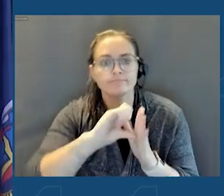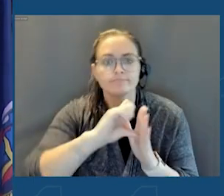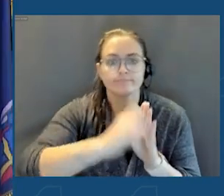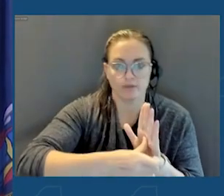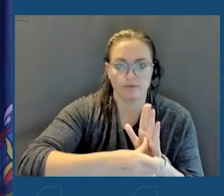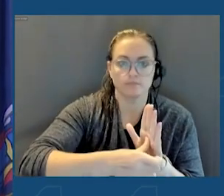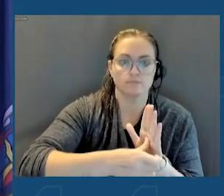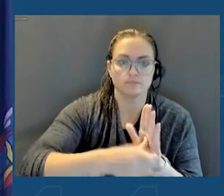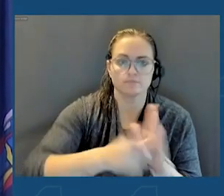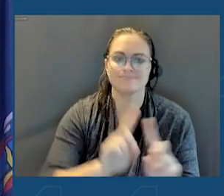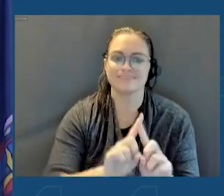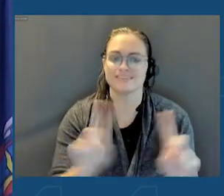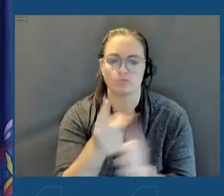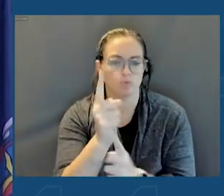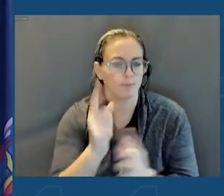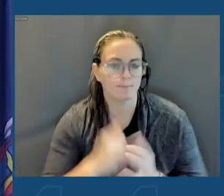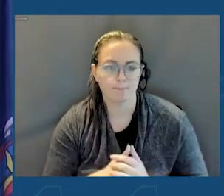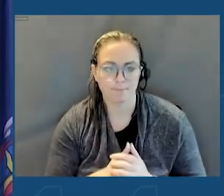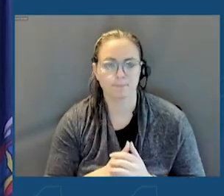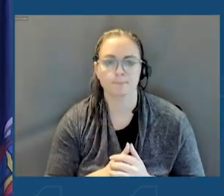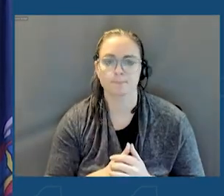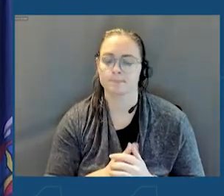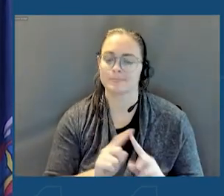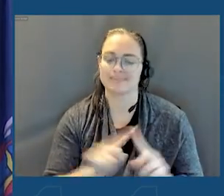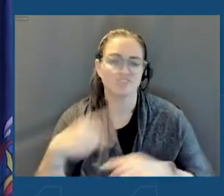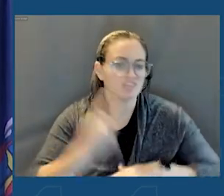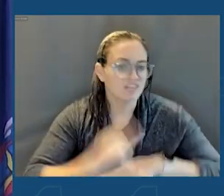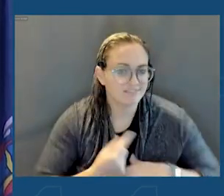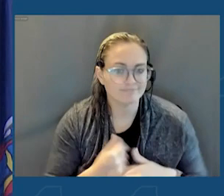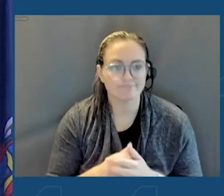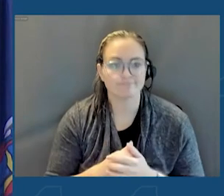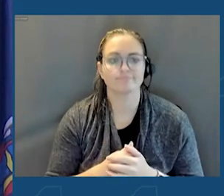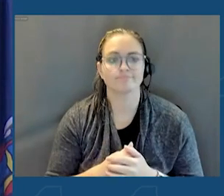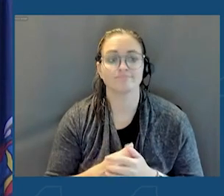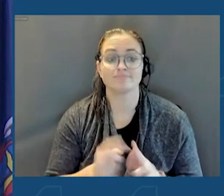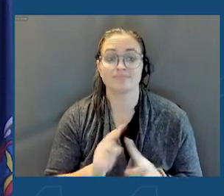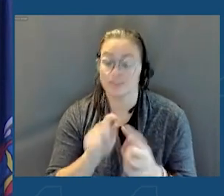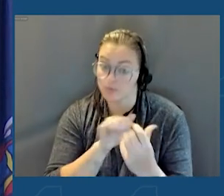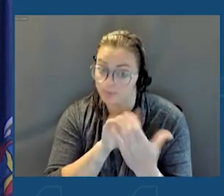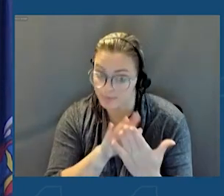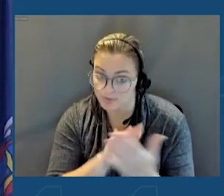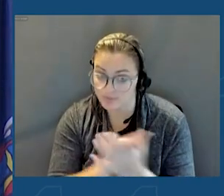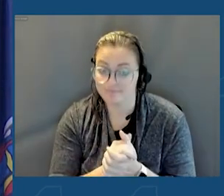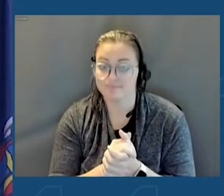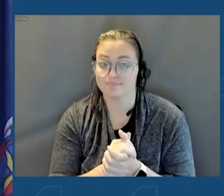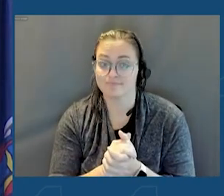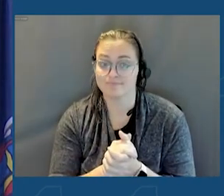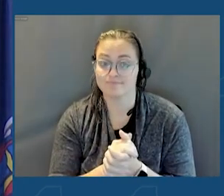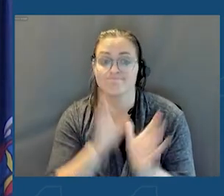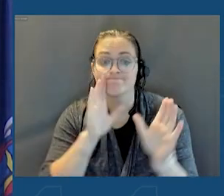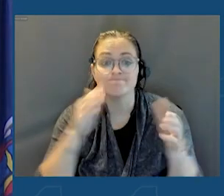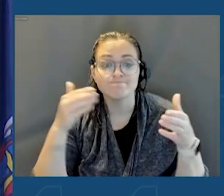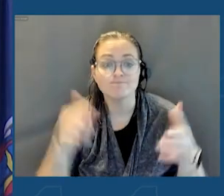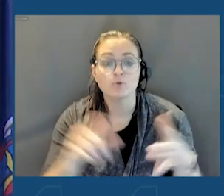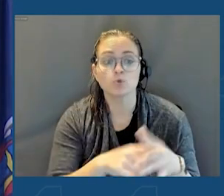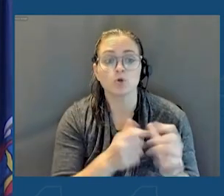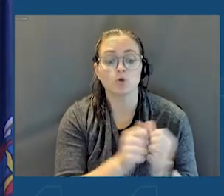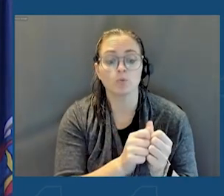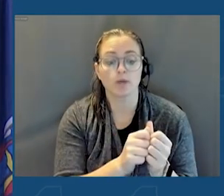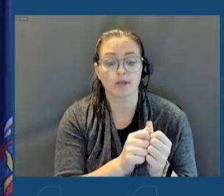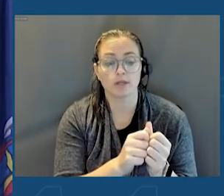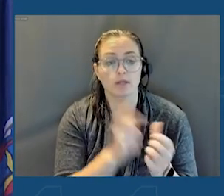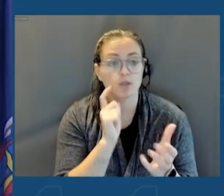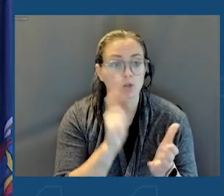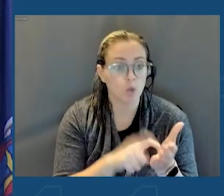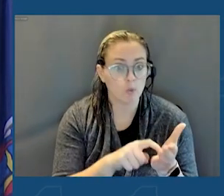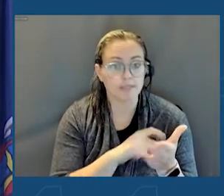this is a different moment, this is a different day, and this is a different approach. Our focus started with notice. Our